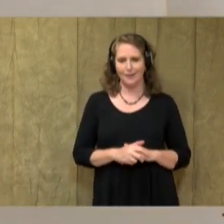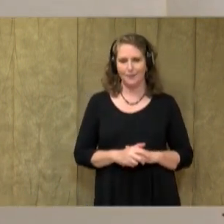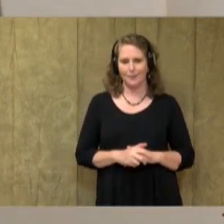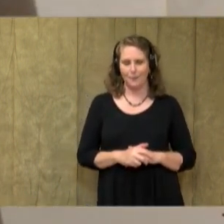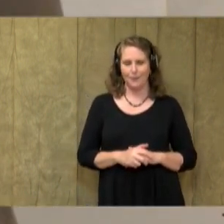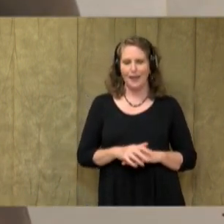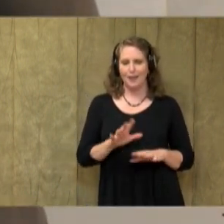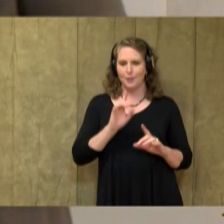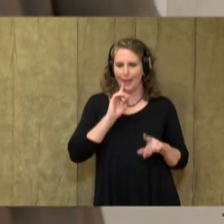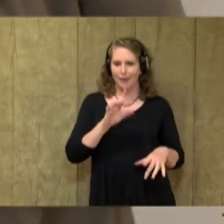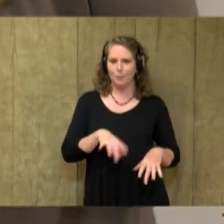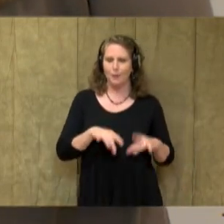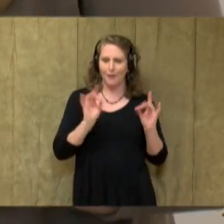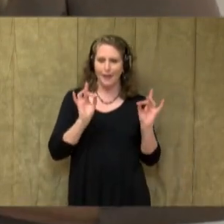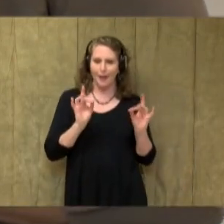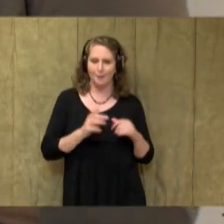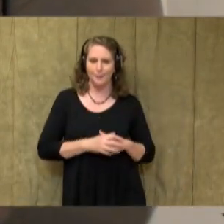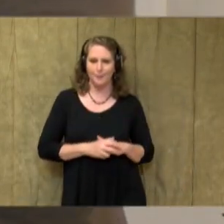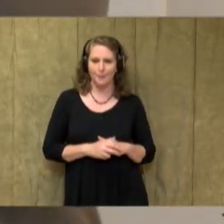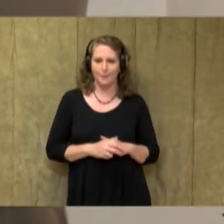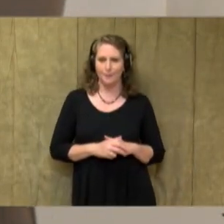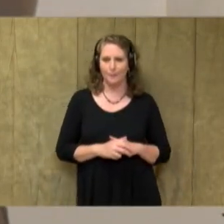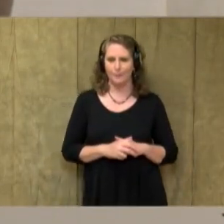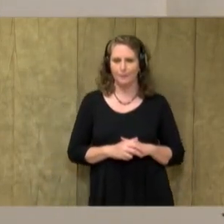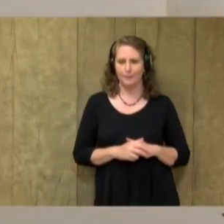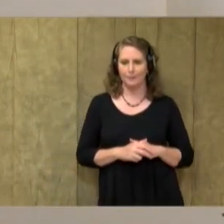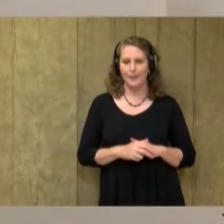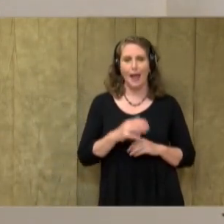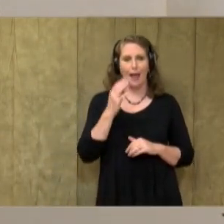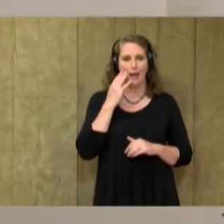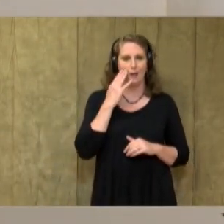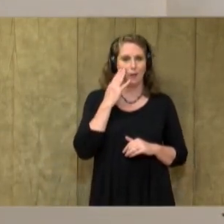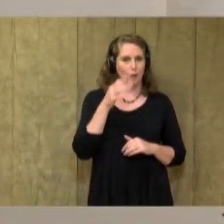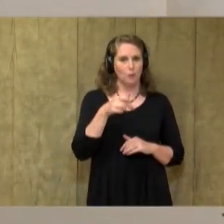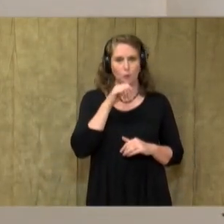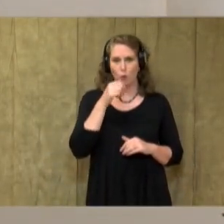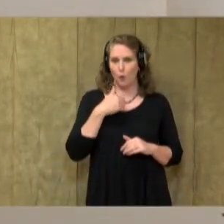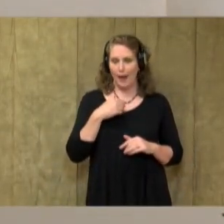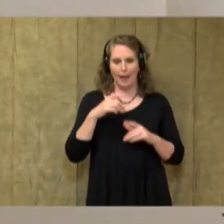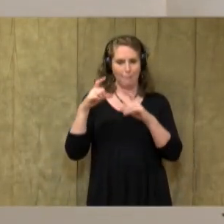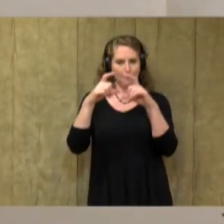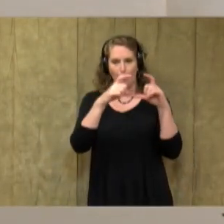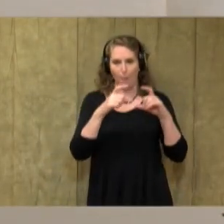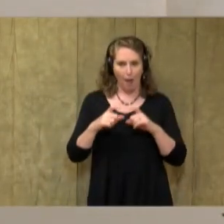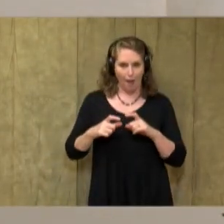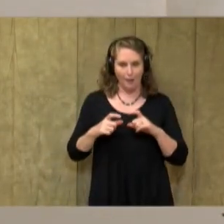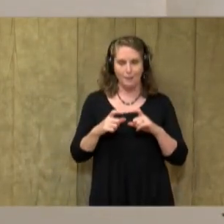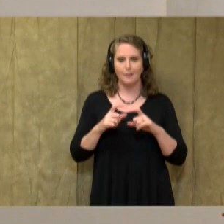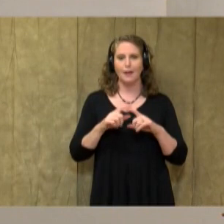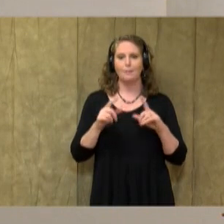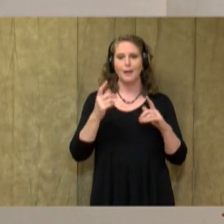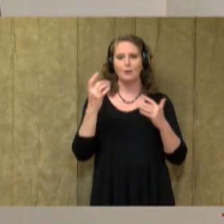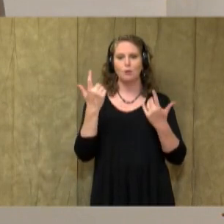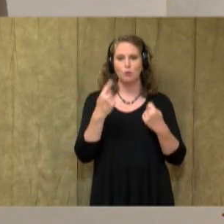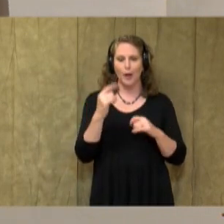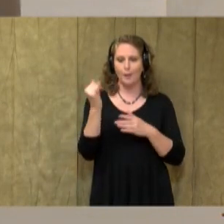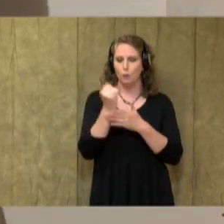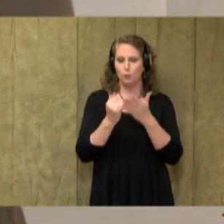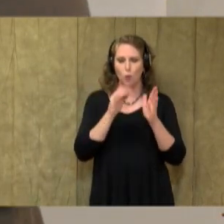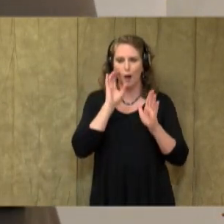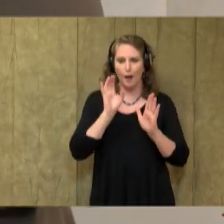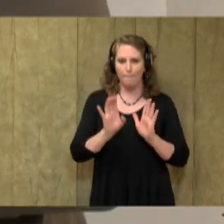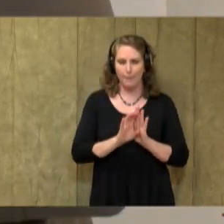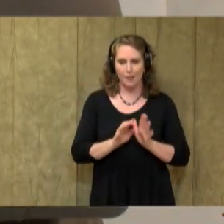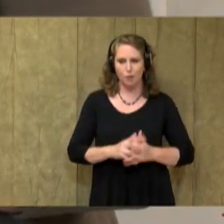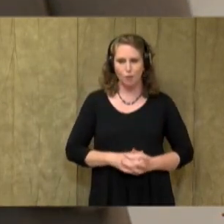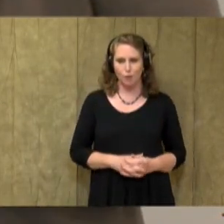out the answer to that problem. Now, I know that you probably don't have base 10 blocks at home, so let's look at how you could do it using